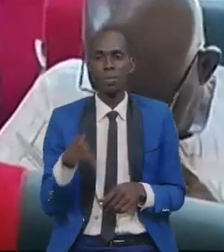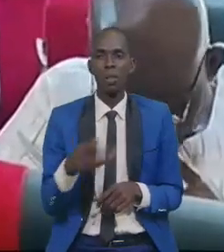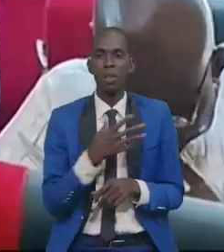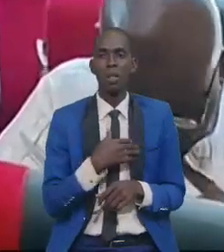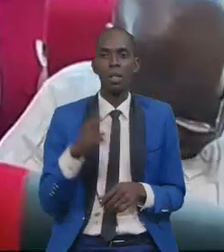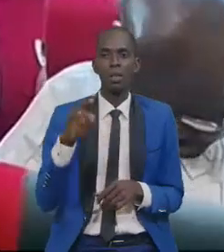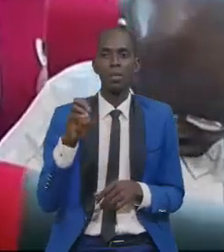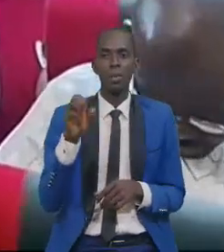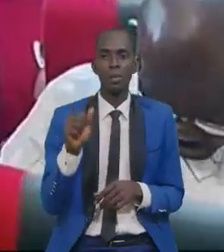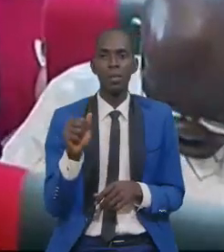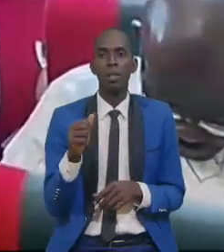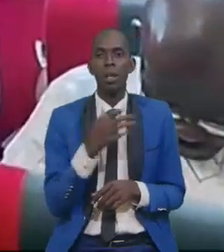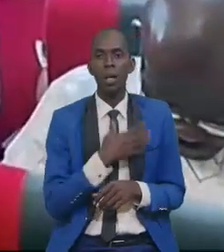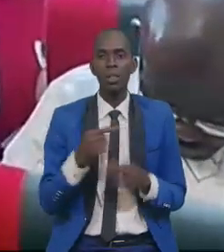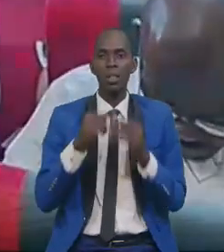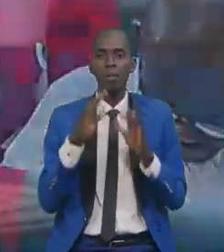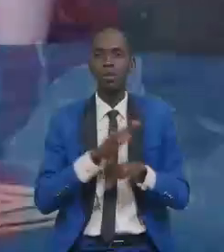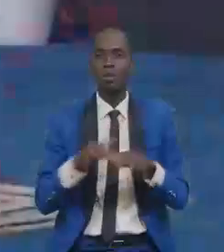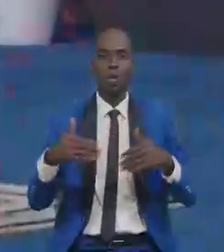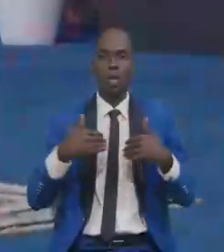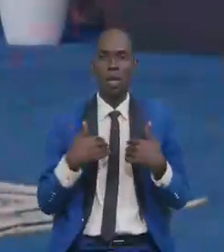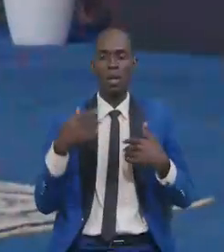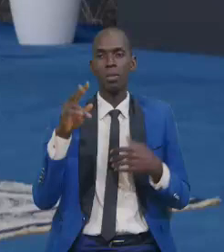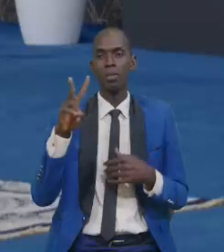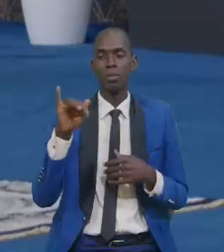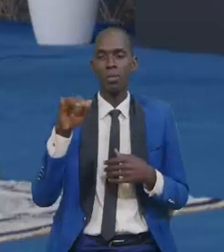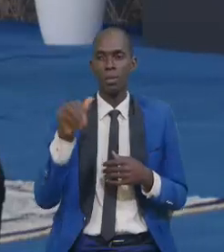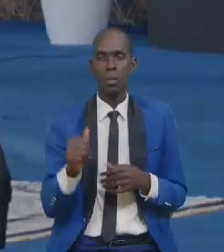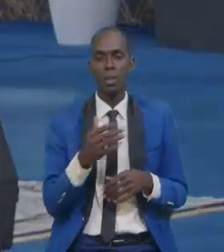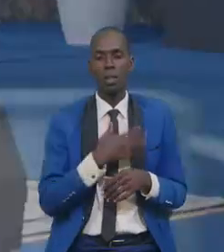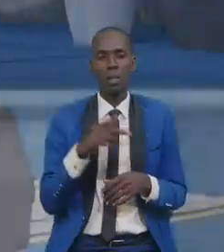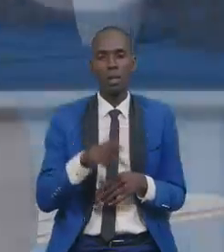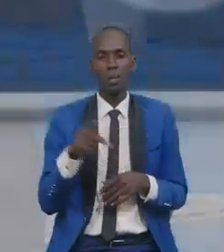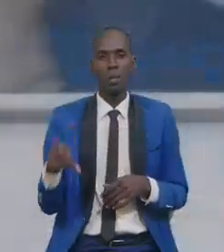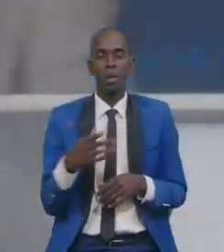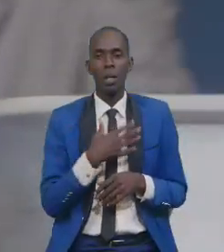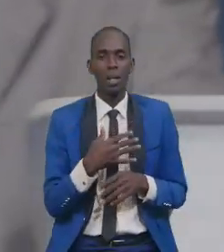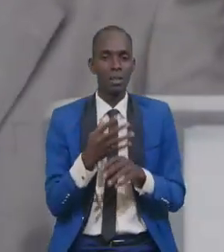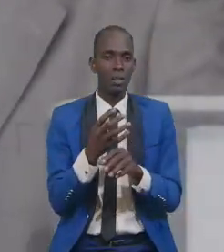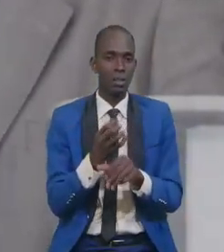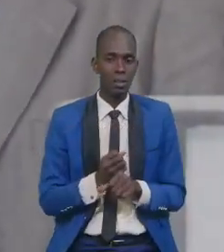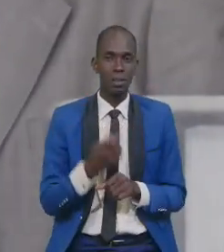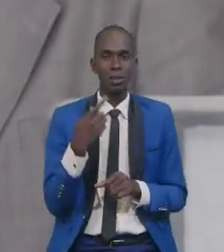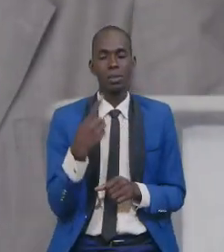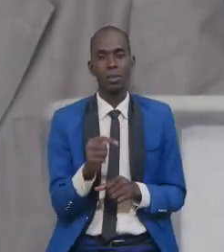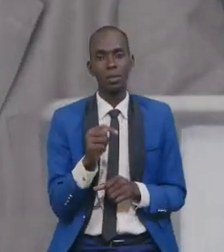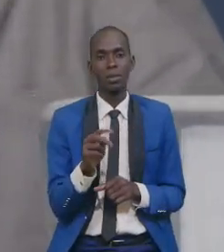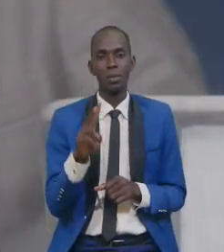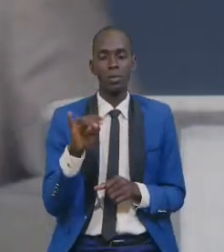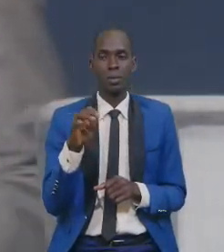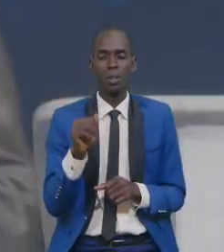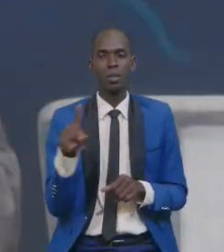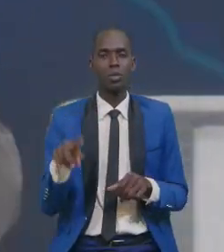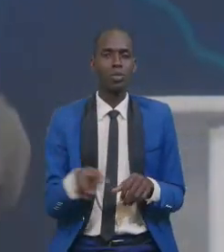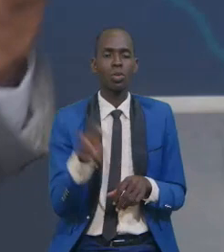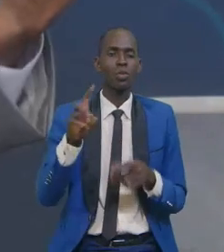have access to passport or visa. And after getting the visa, you travel to a far country, and